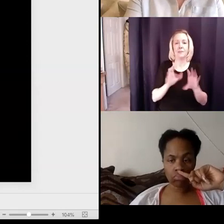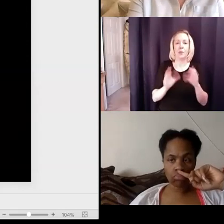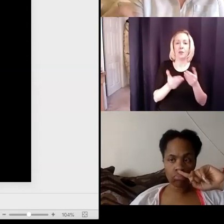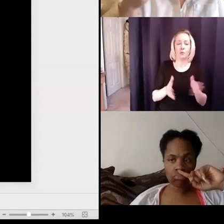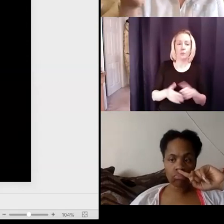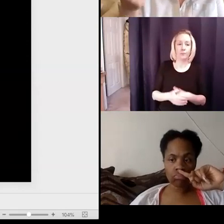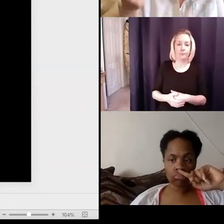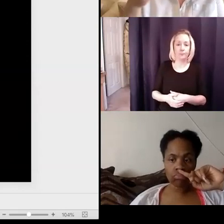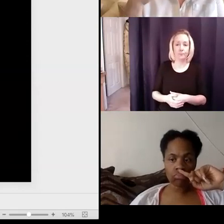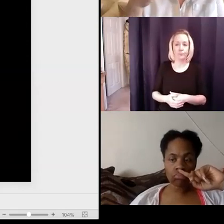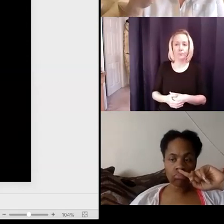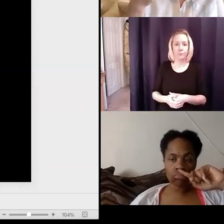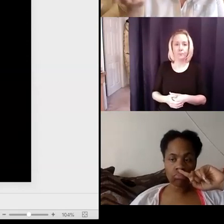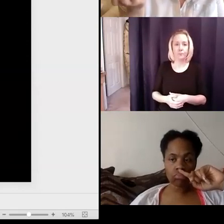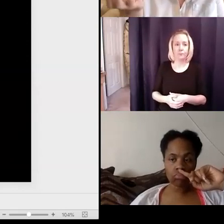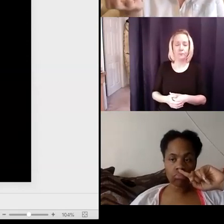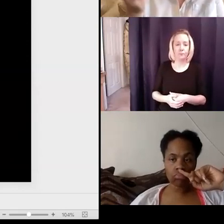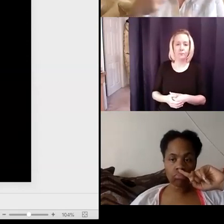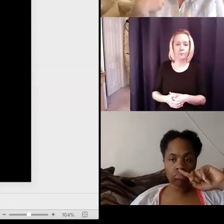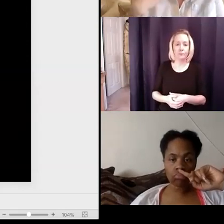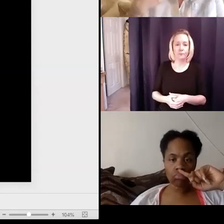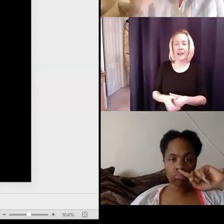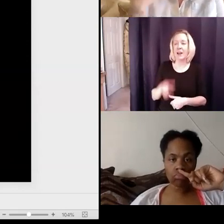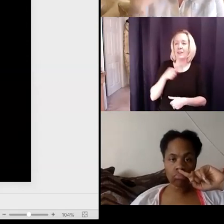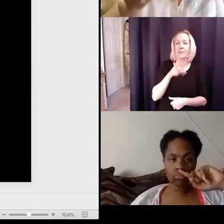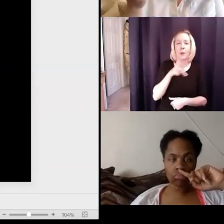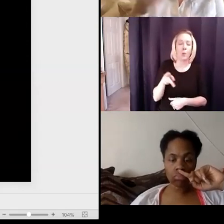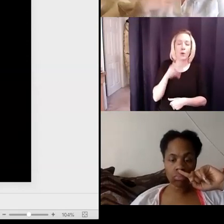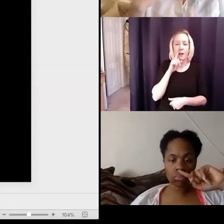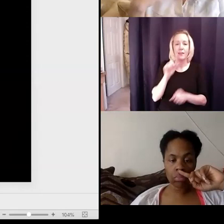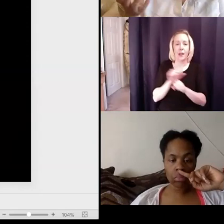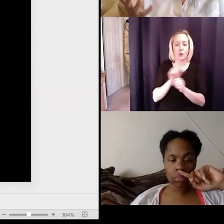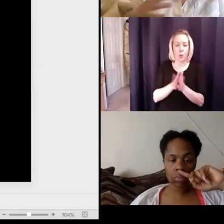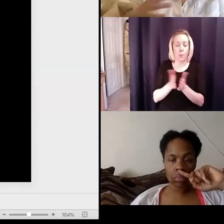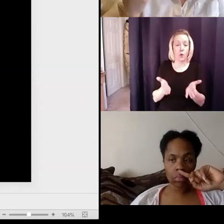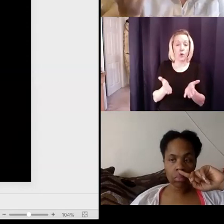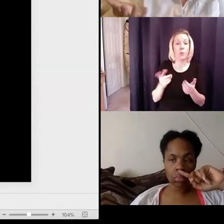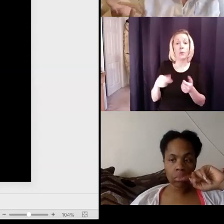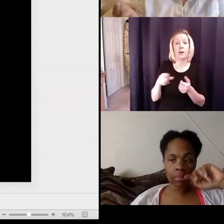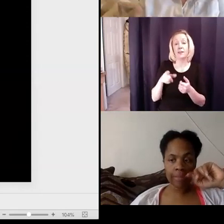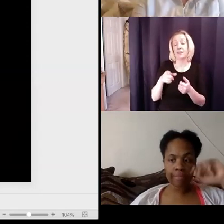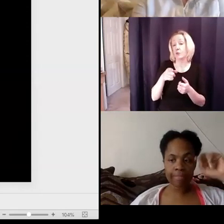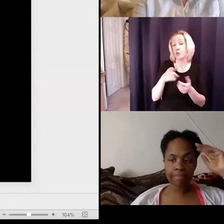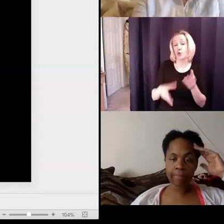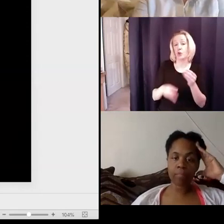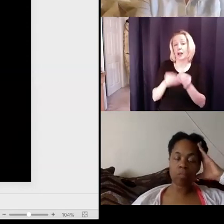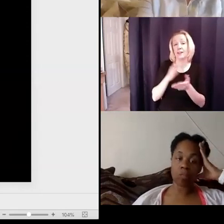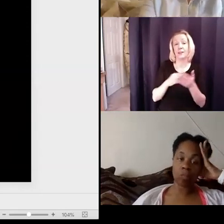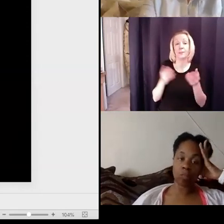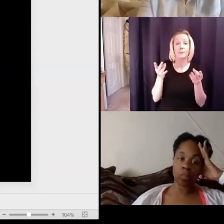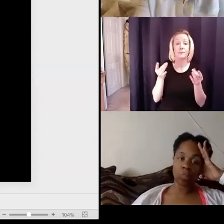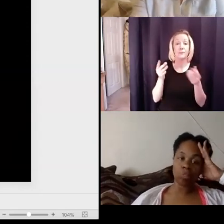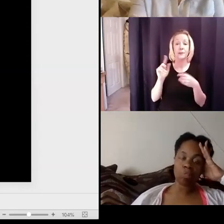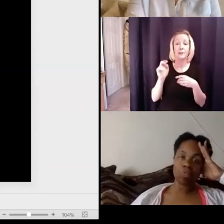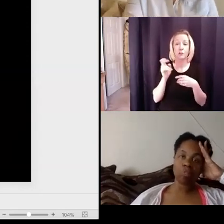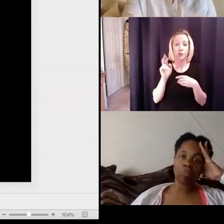This is just the hard copy of it on PowerPoint, but maybe thinking about adding some textures or objects from experiences you did over